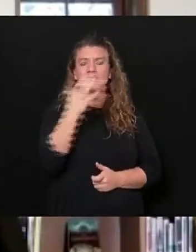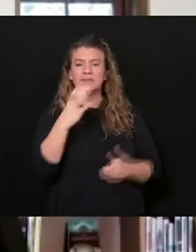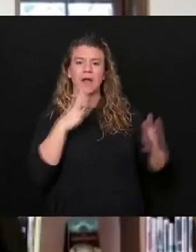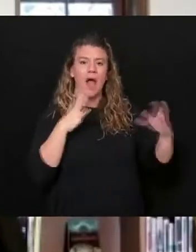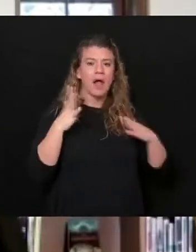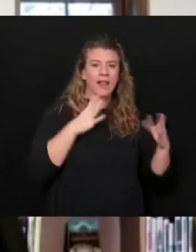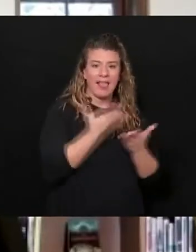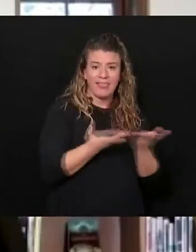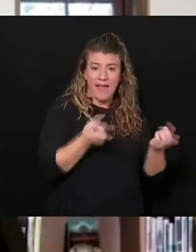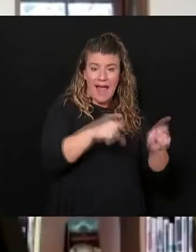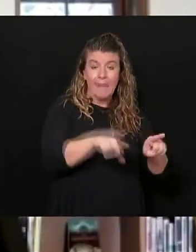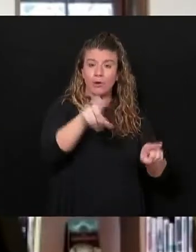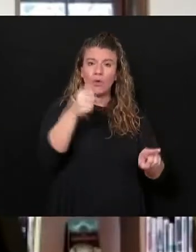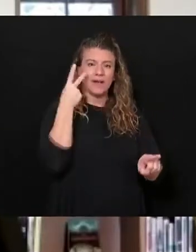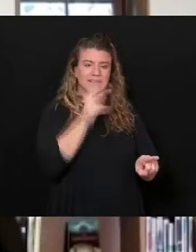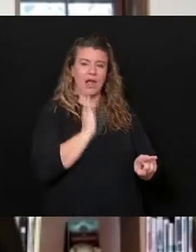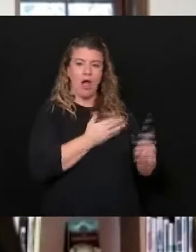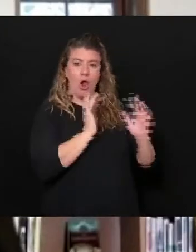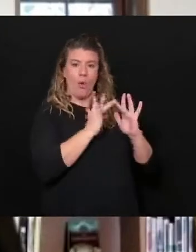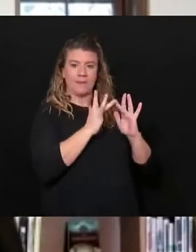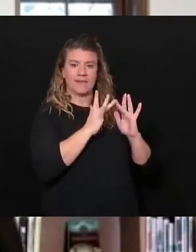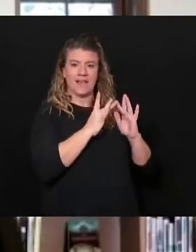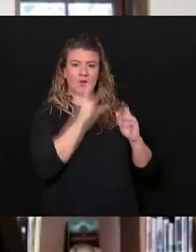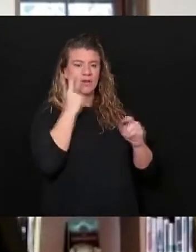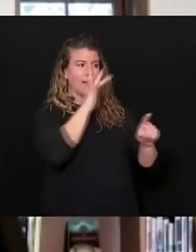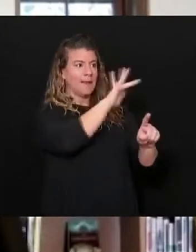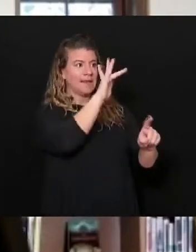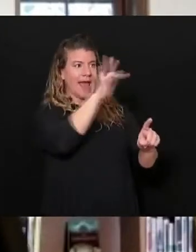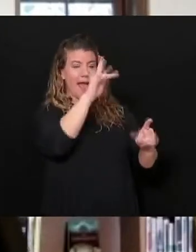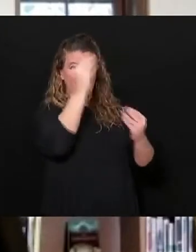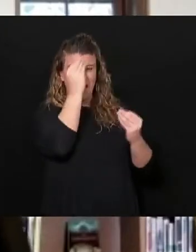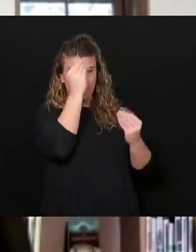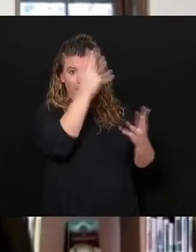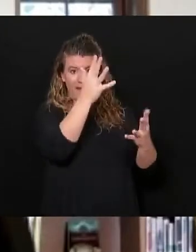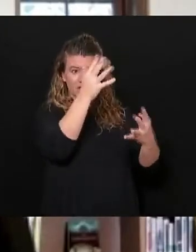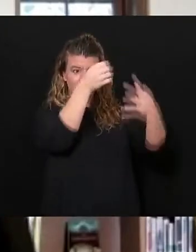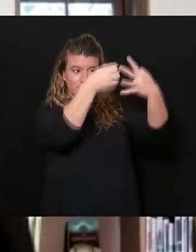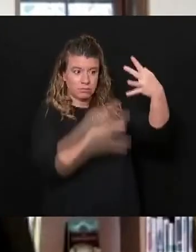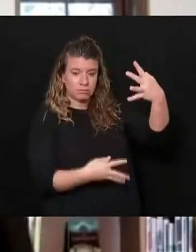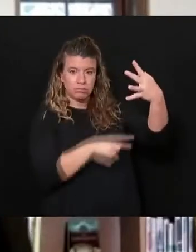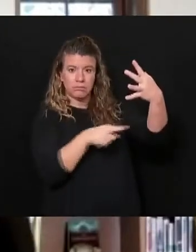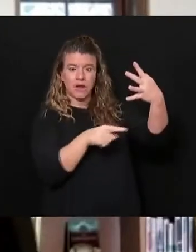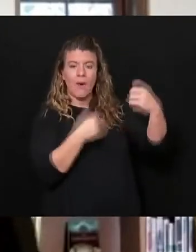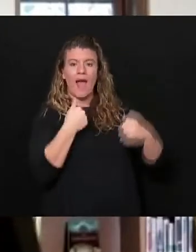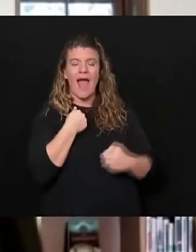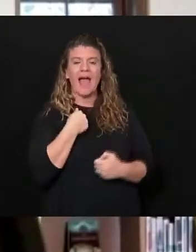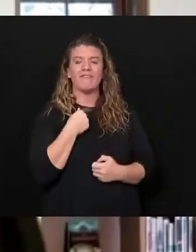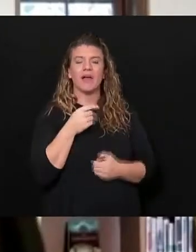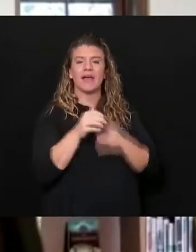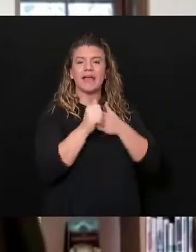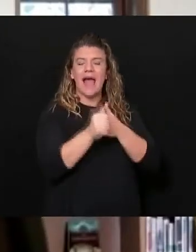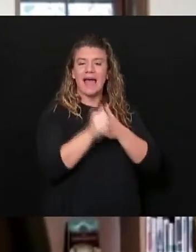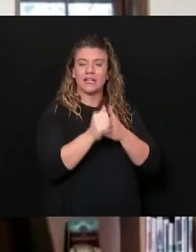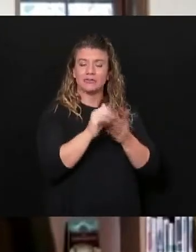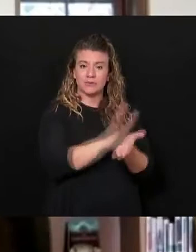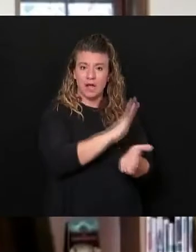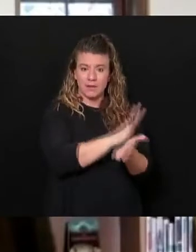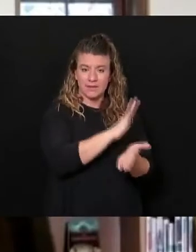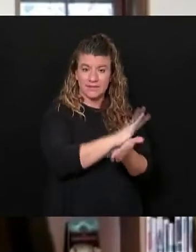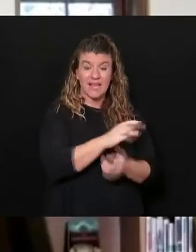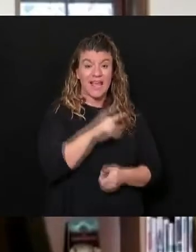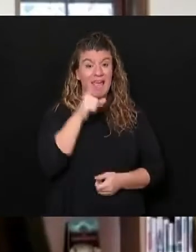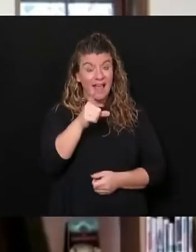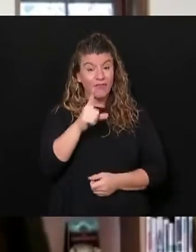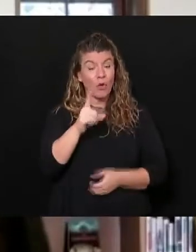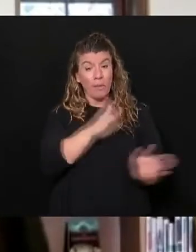can find that on our website under information and public guidance documents. If you are going to see your families, then we do recommend a